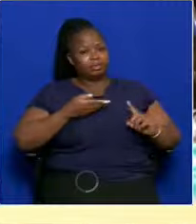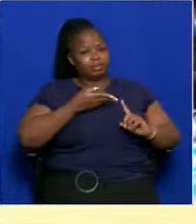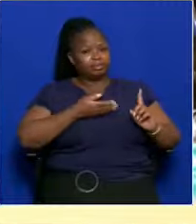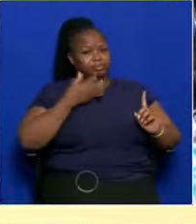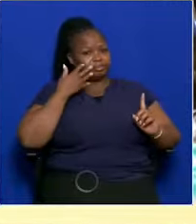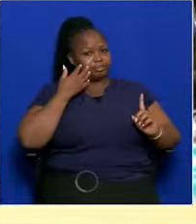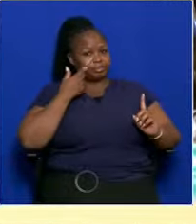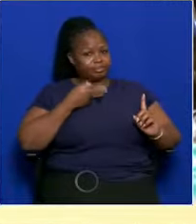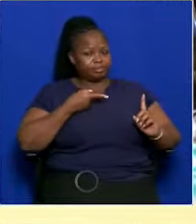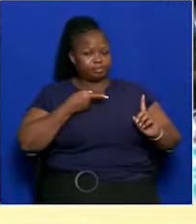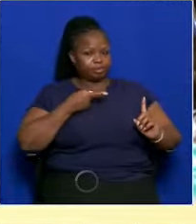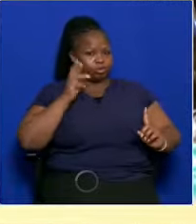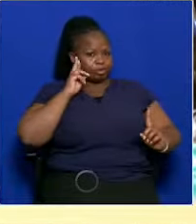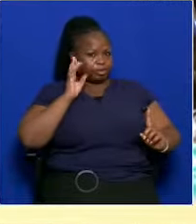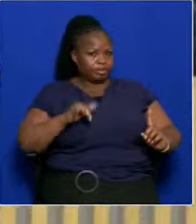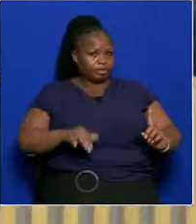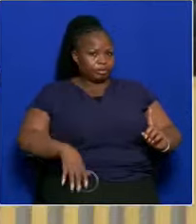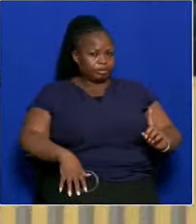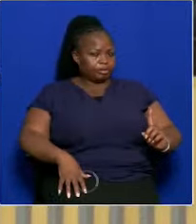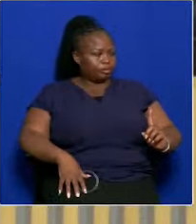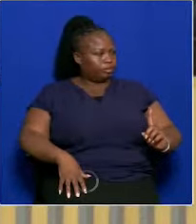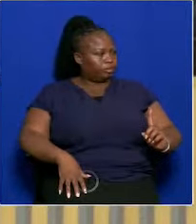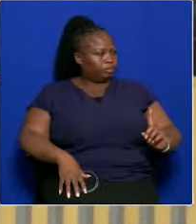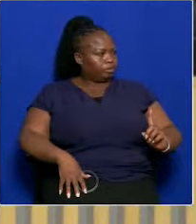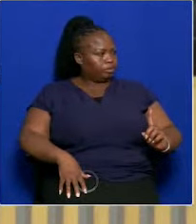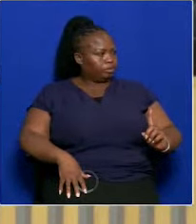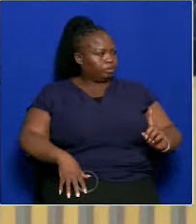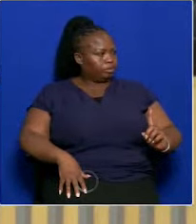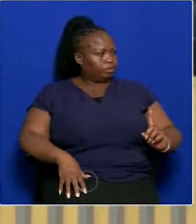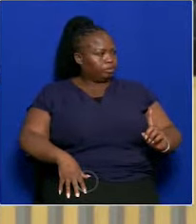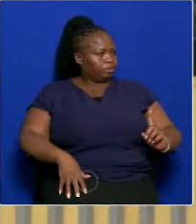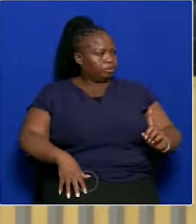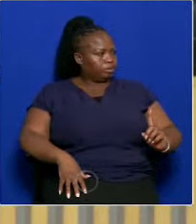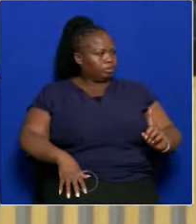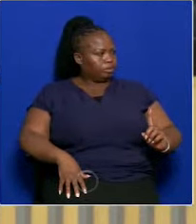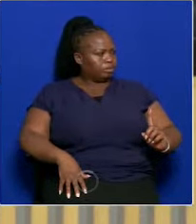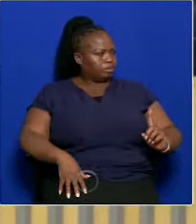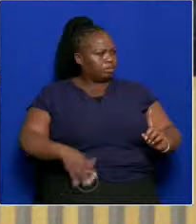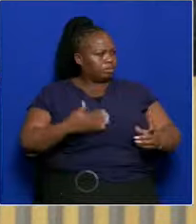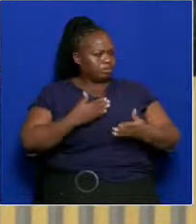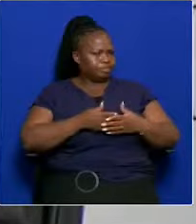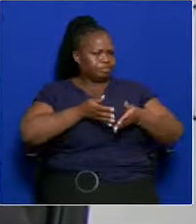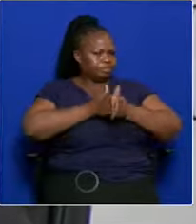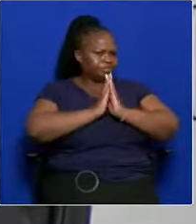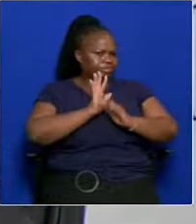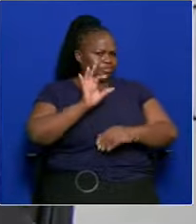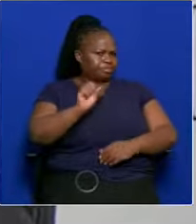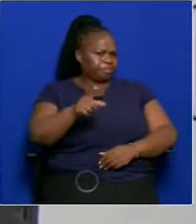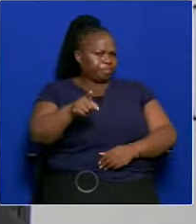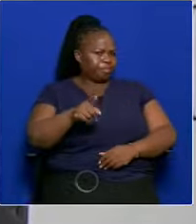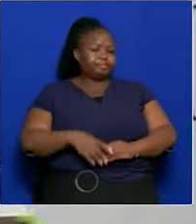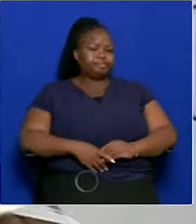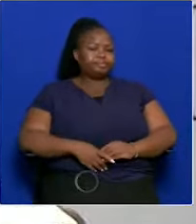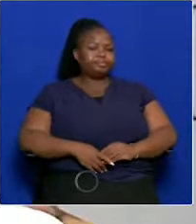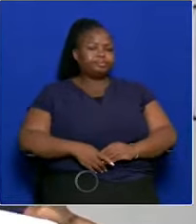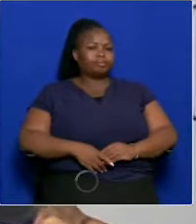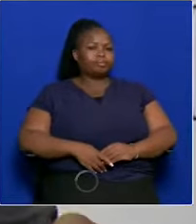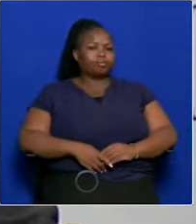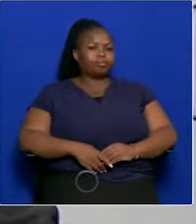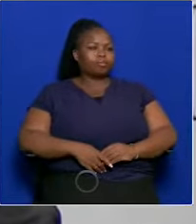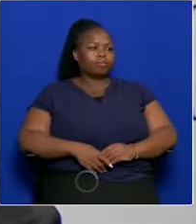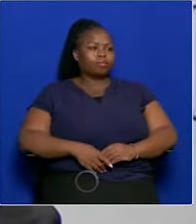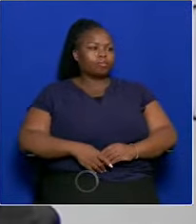recall that? Perhaps before that, may I ask this? General, sorry,